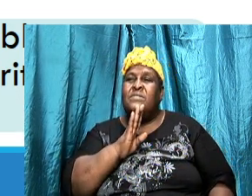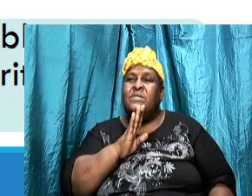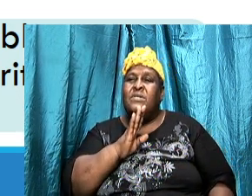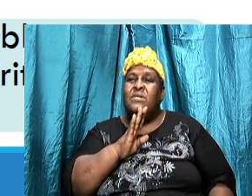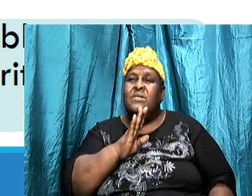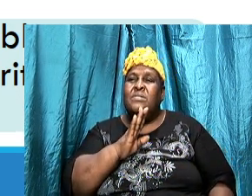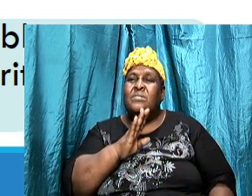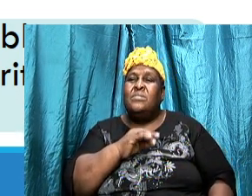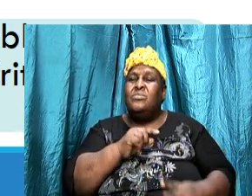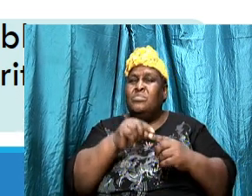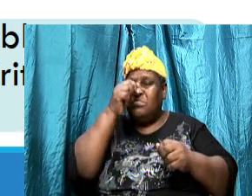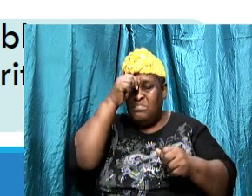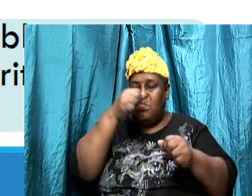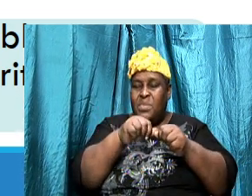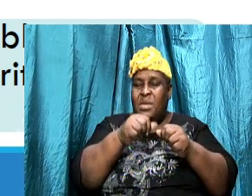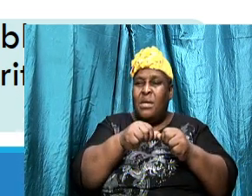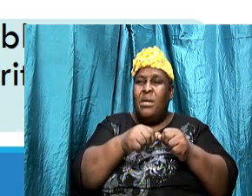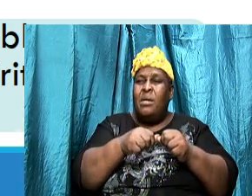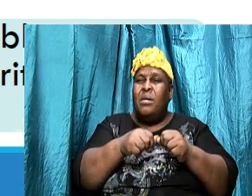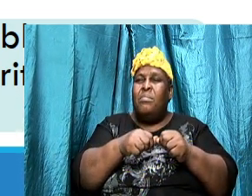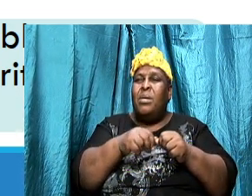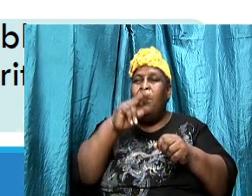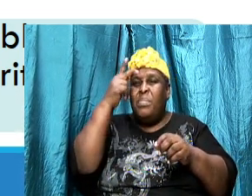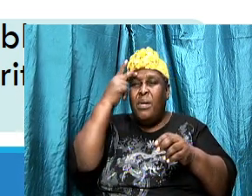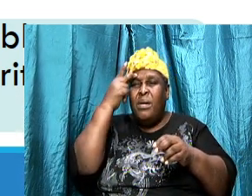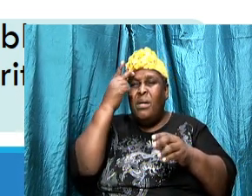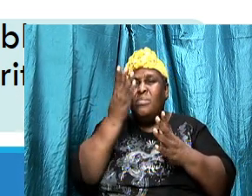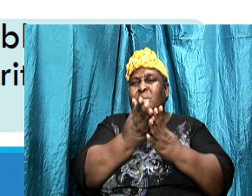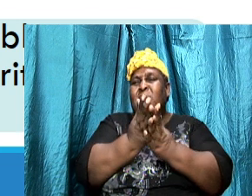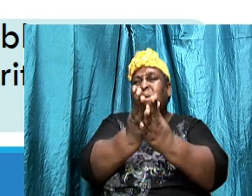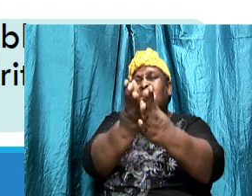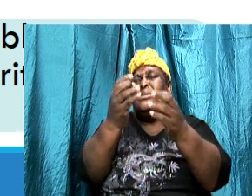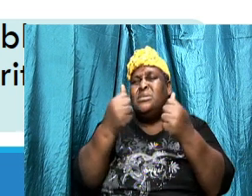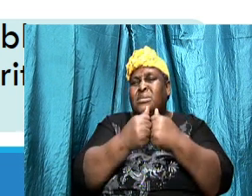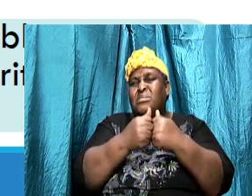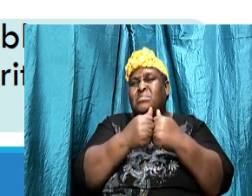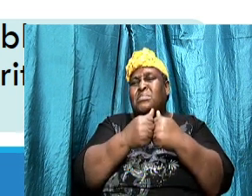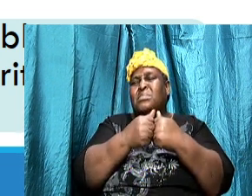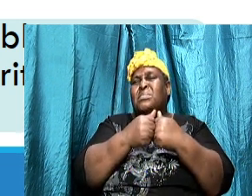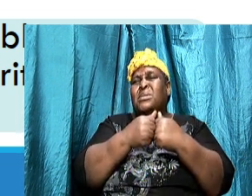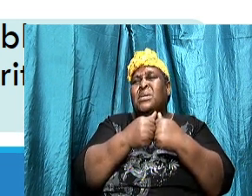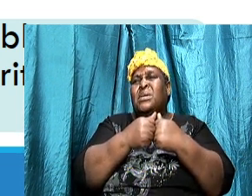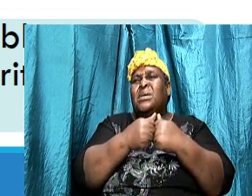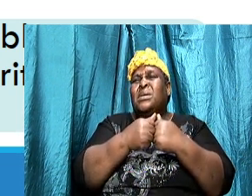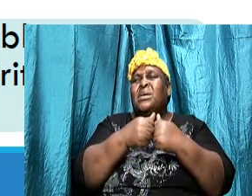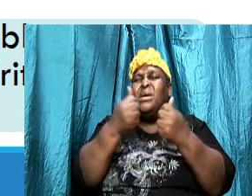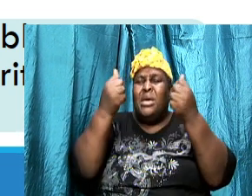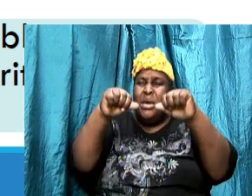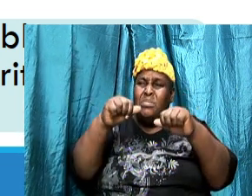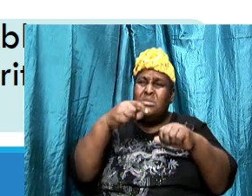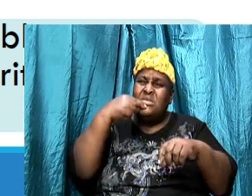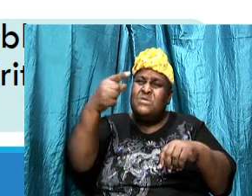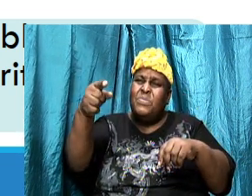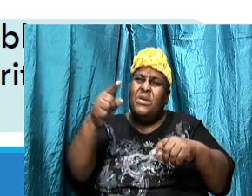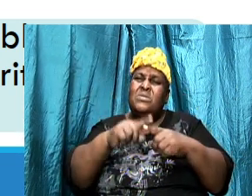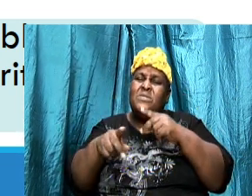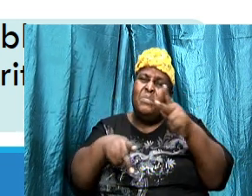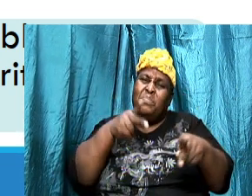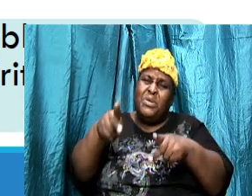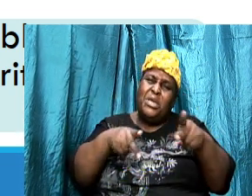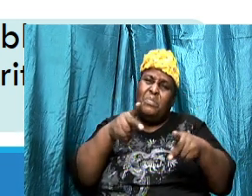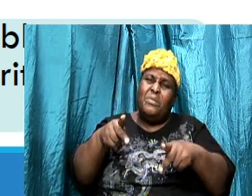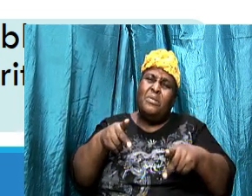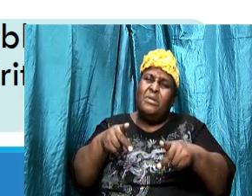You remember when Paul was shipwrecked, just before Paul was shipwrecked, he was able to speak a word to the people about